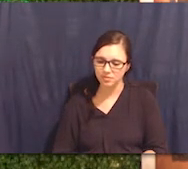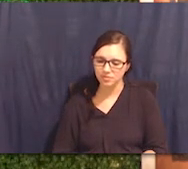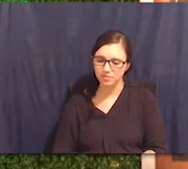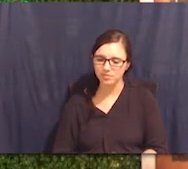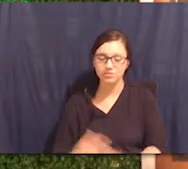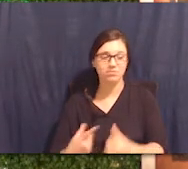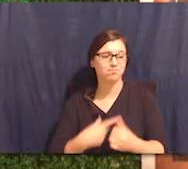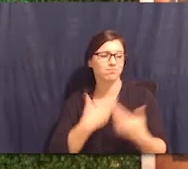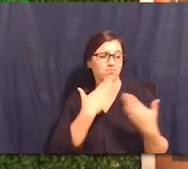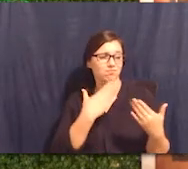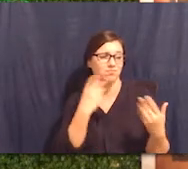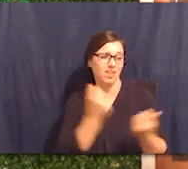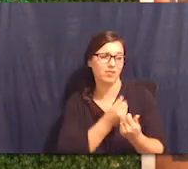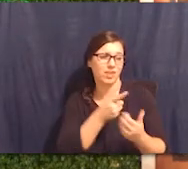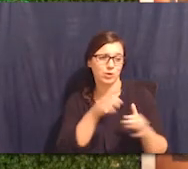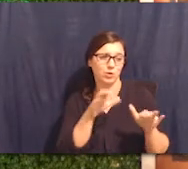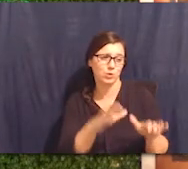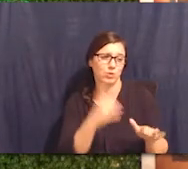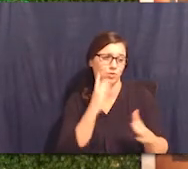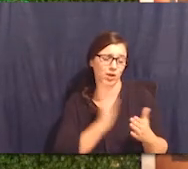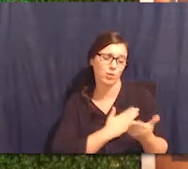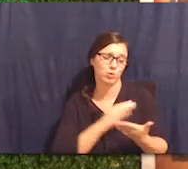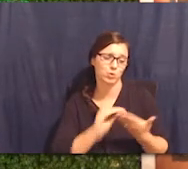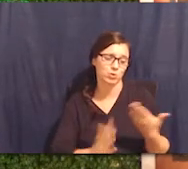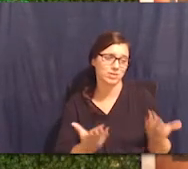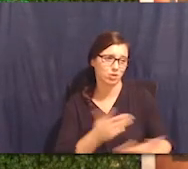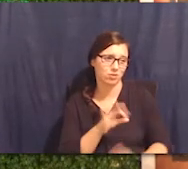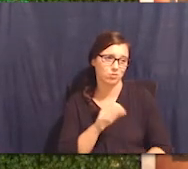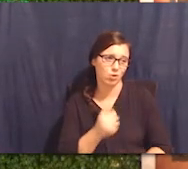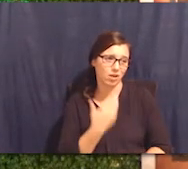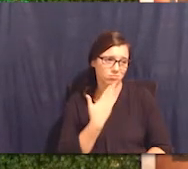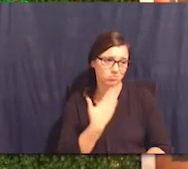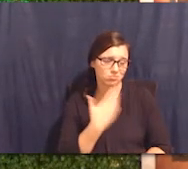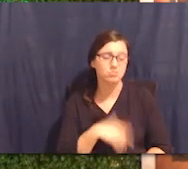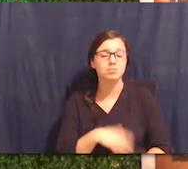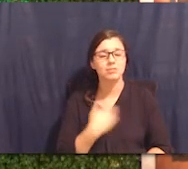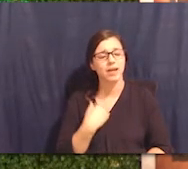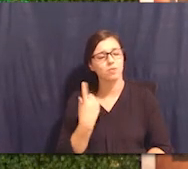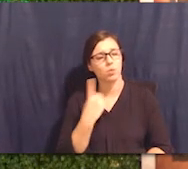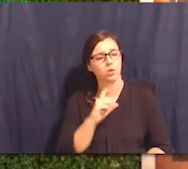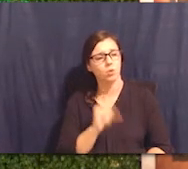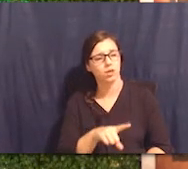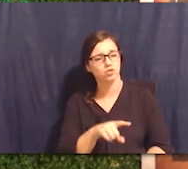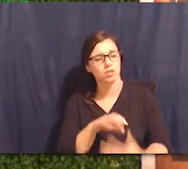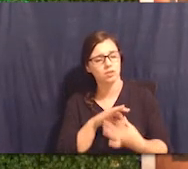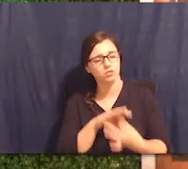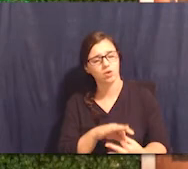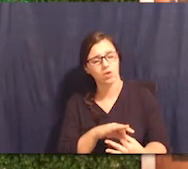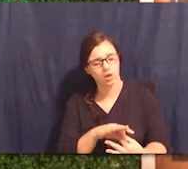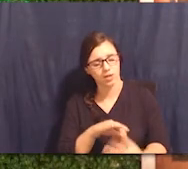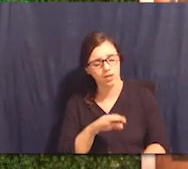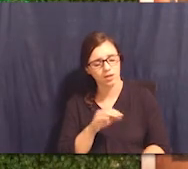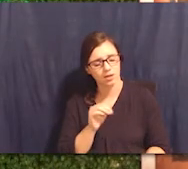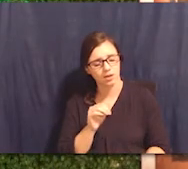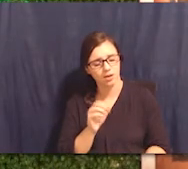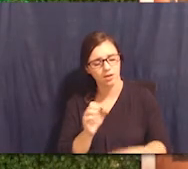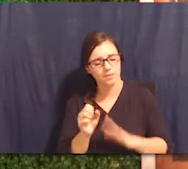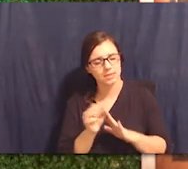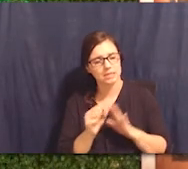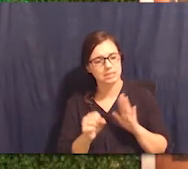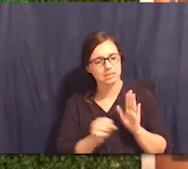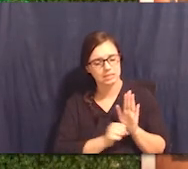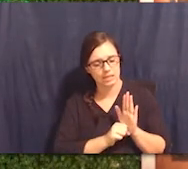First, I just want to thank you for everything that you do for our students here in Florida. I do have a question regarding a